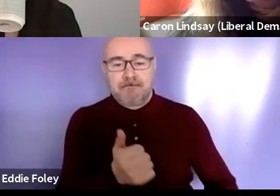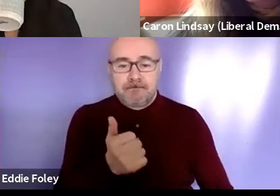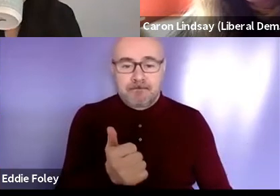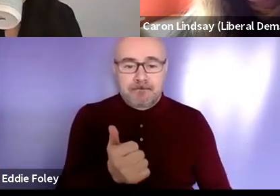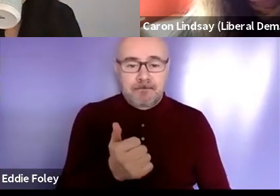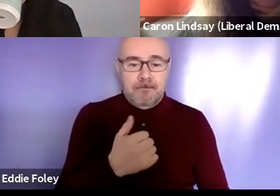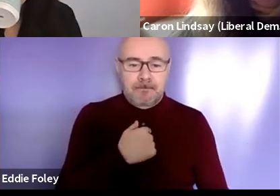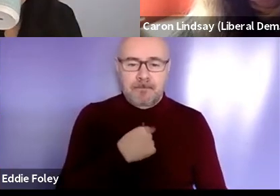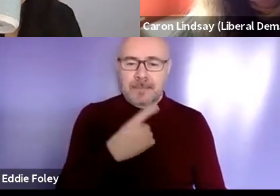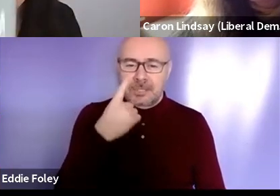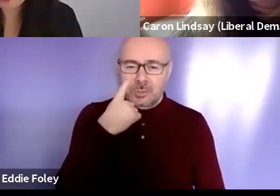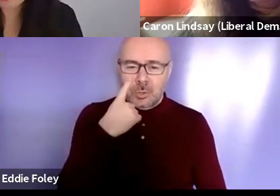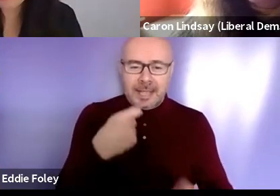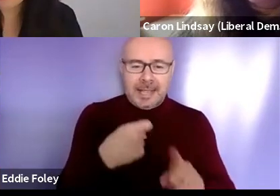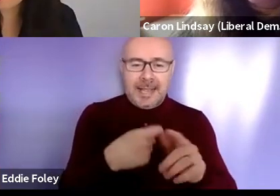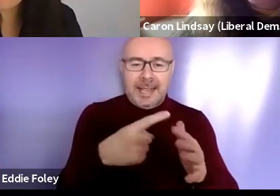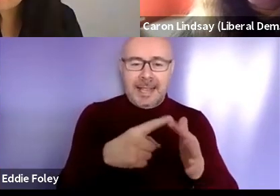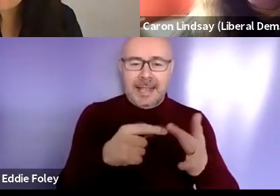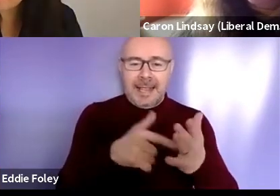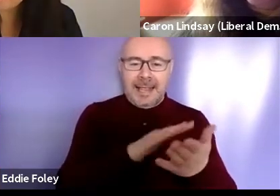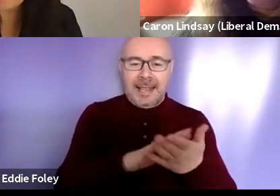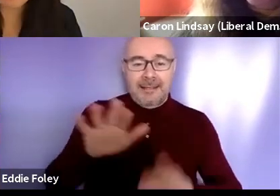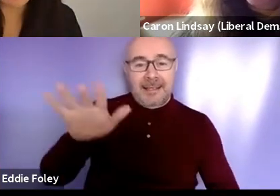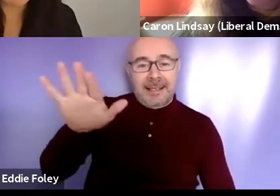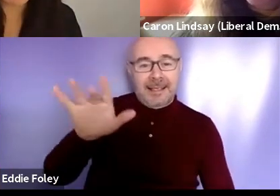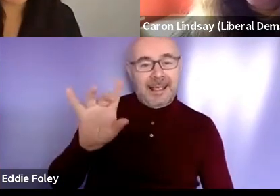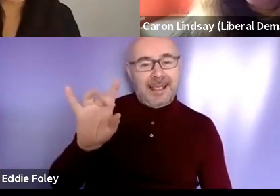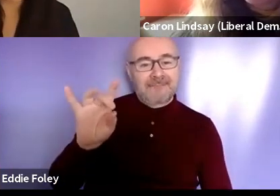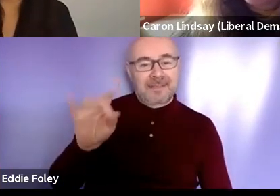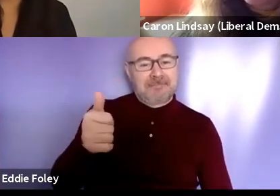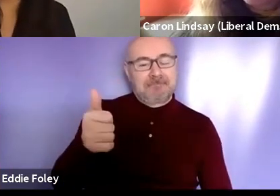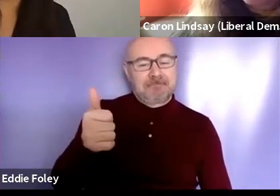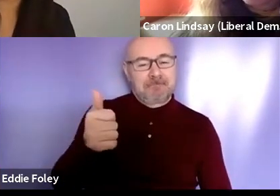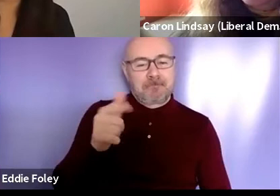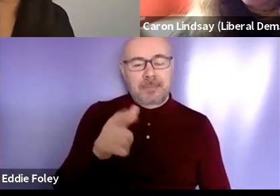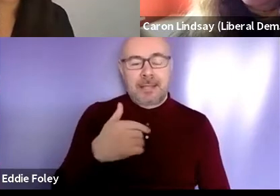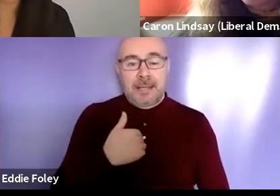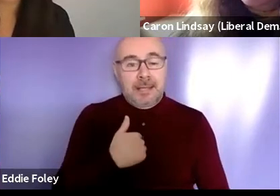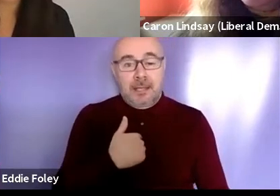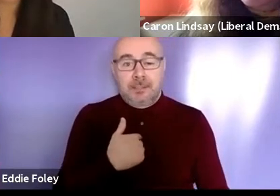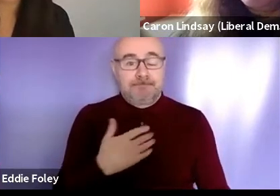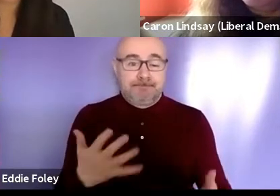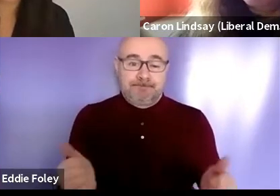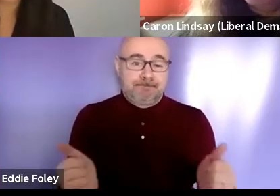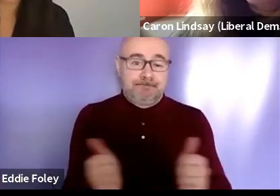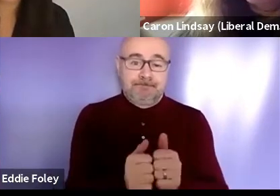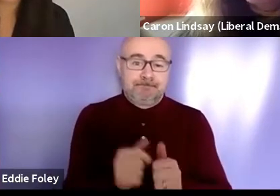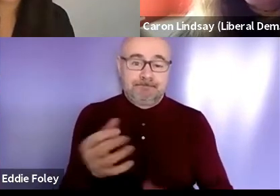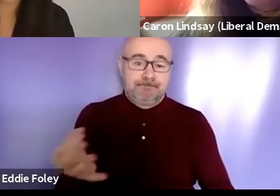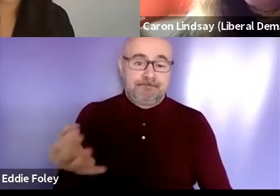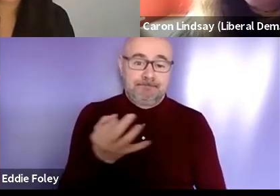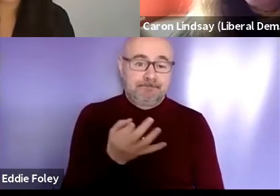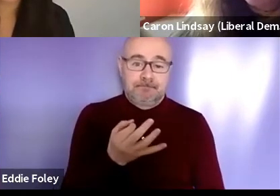Keith is in Inverness. Hi, Keith. Yeah, I have complete sympathy with the tone of this question. Undoubtedly, disabled people have